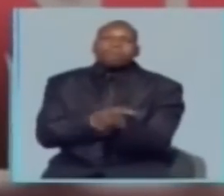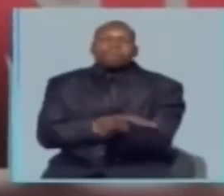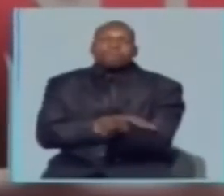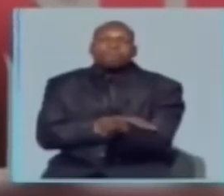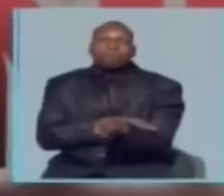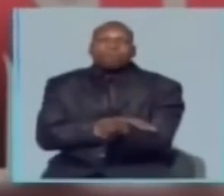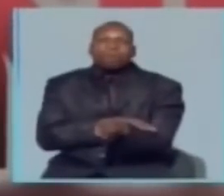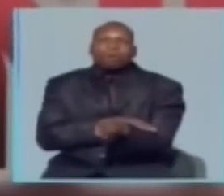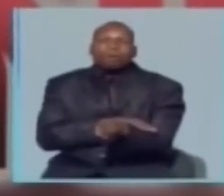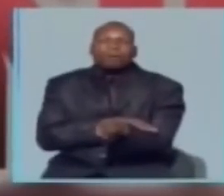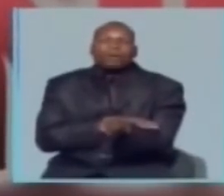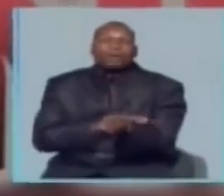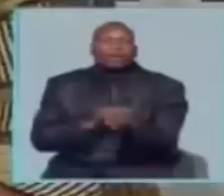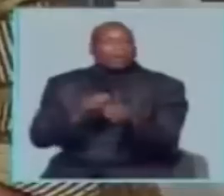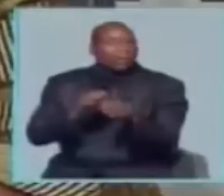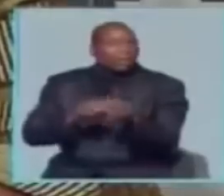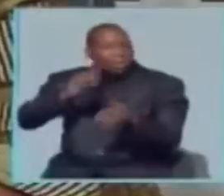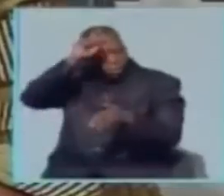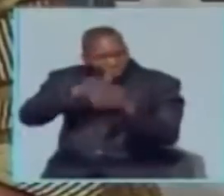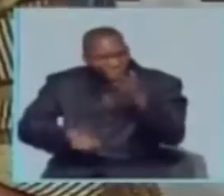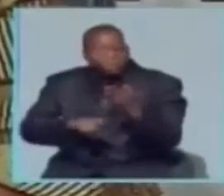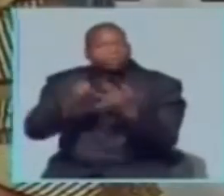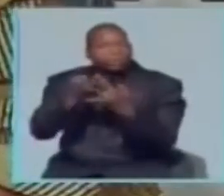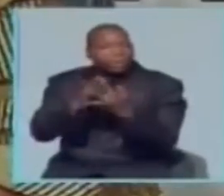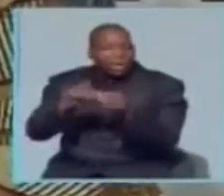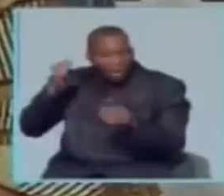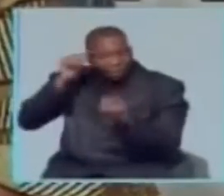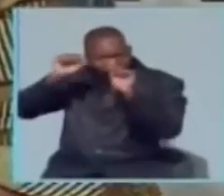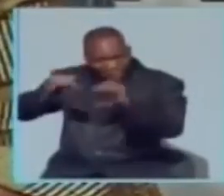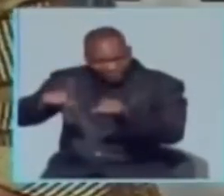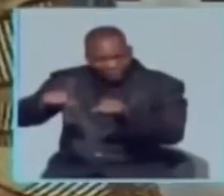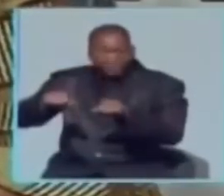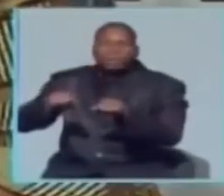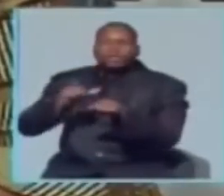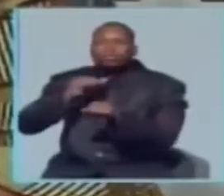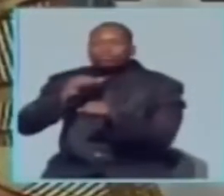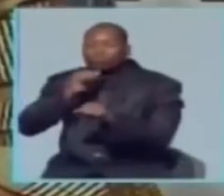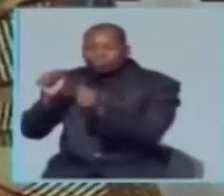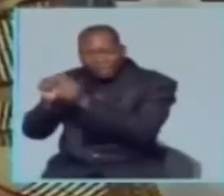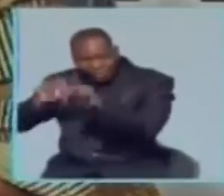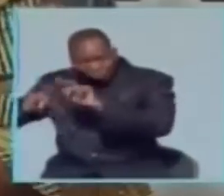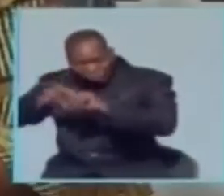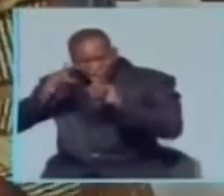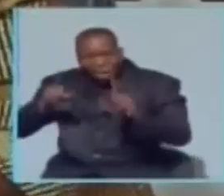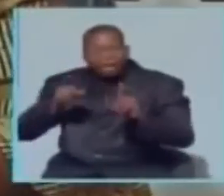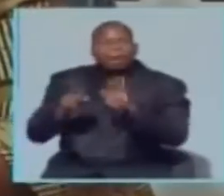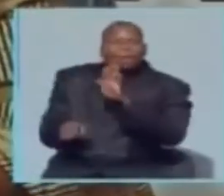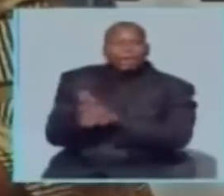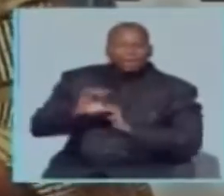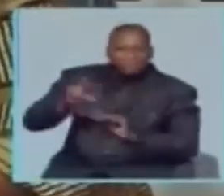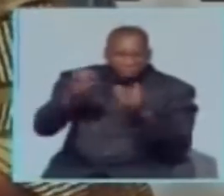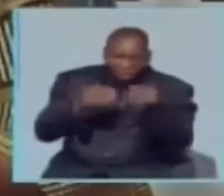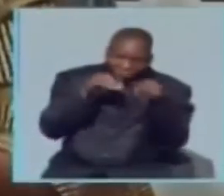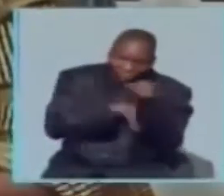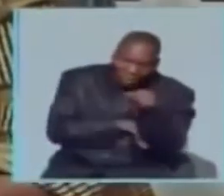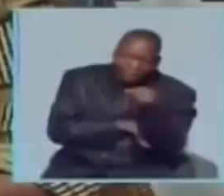government could share the cost, not just with the citizens, with the private sector who want to invest in this sector, so that government alone does